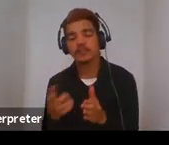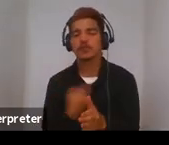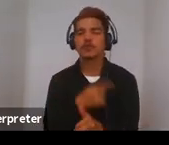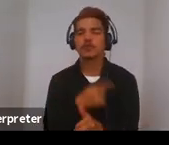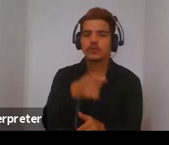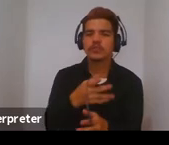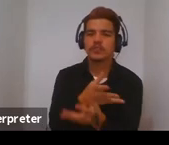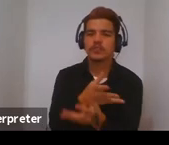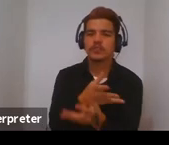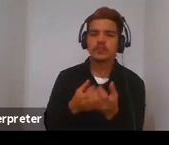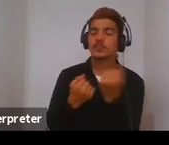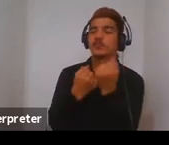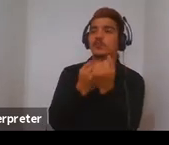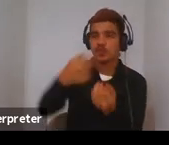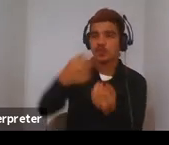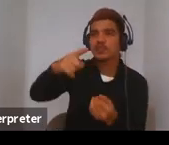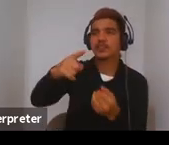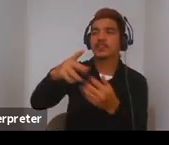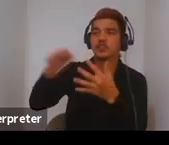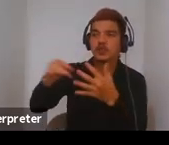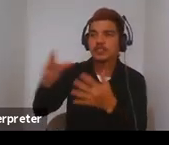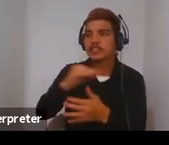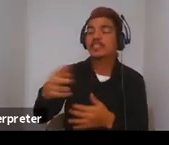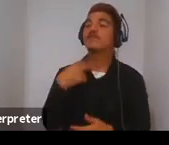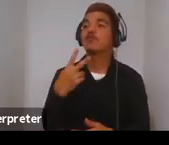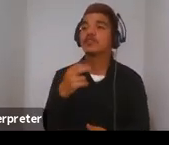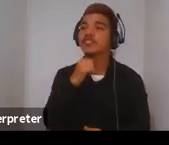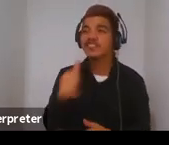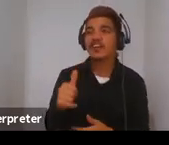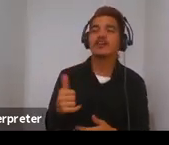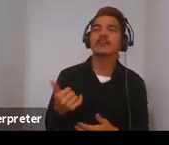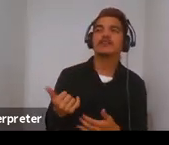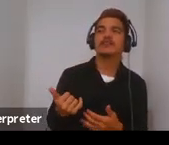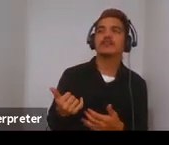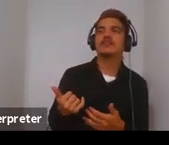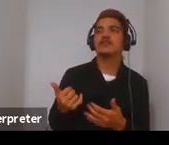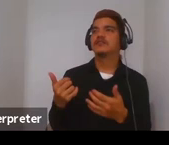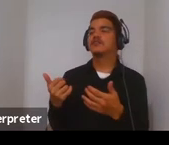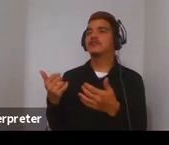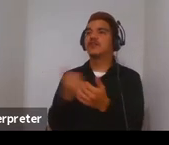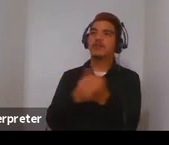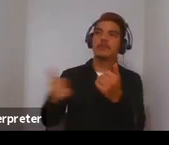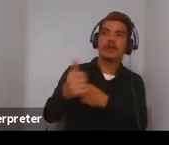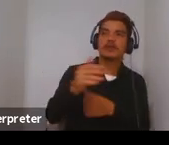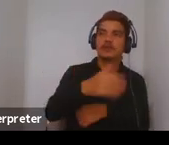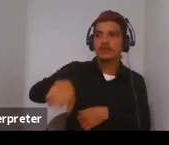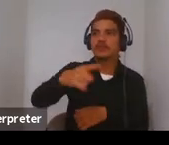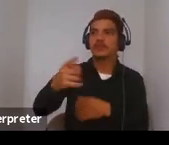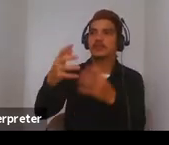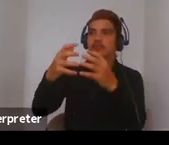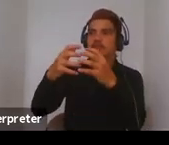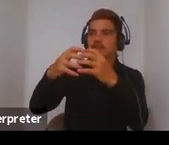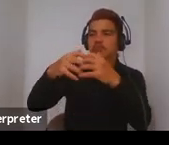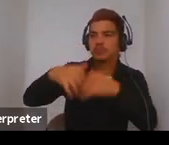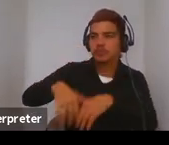to support their choices and their voice and not put paths in their way, force them down certain